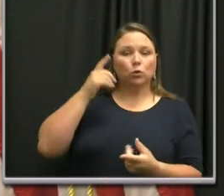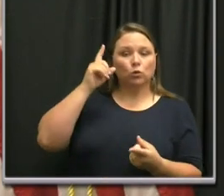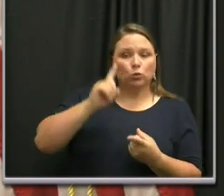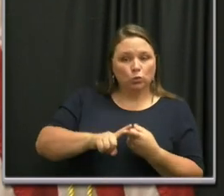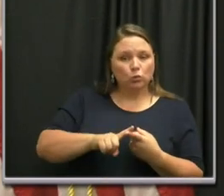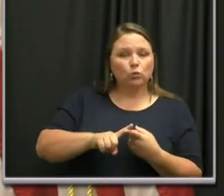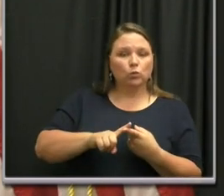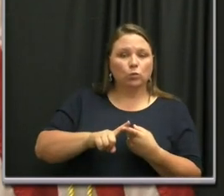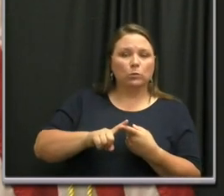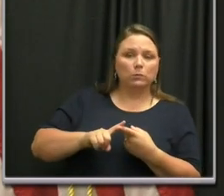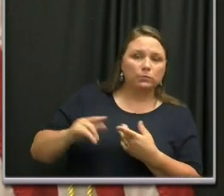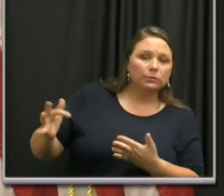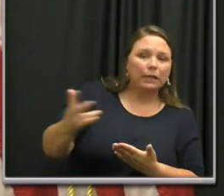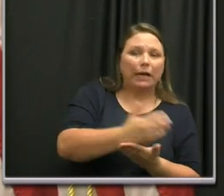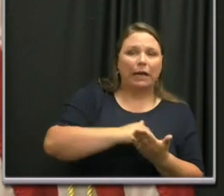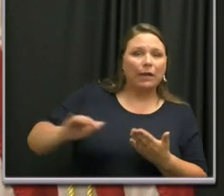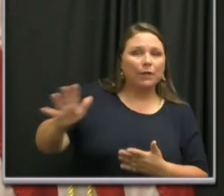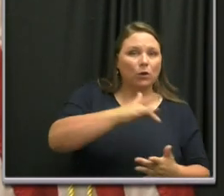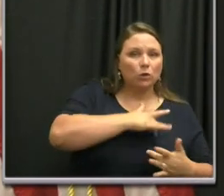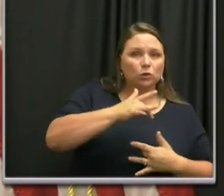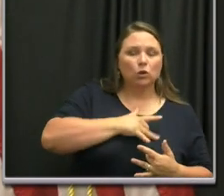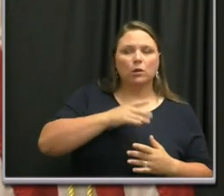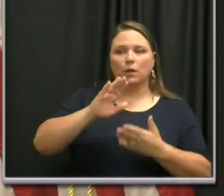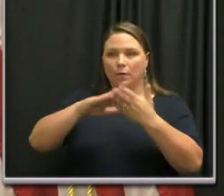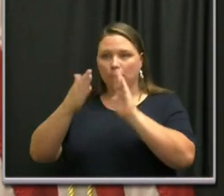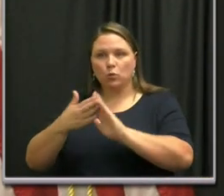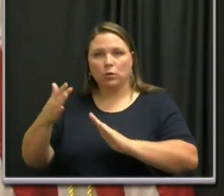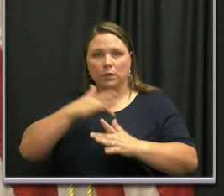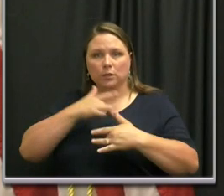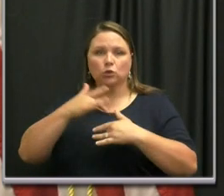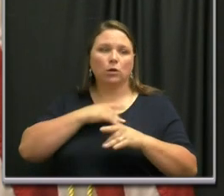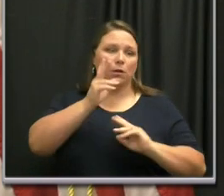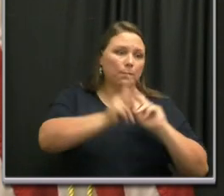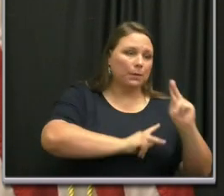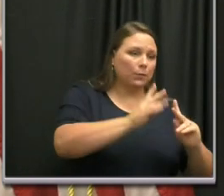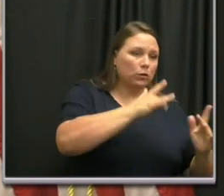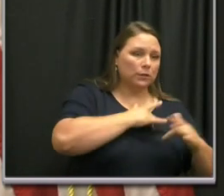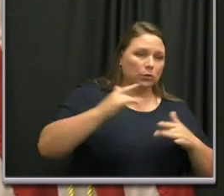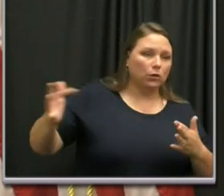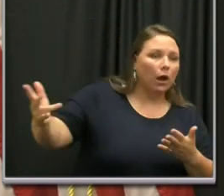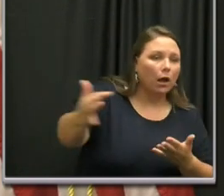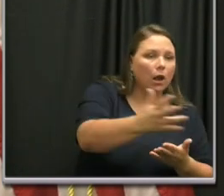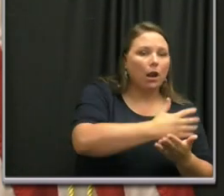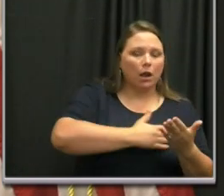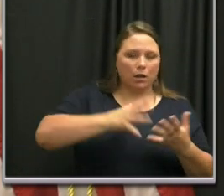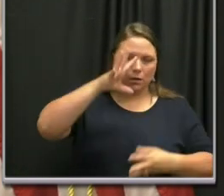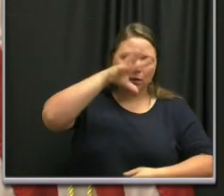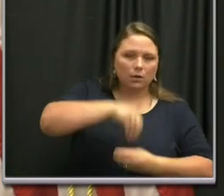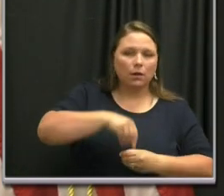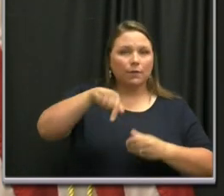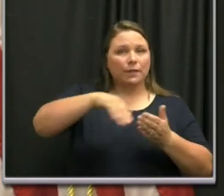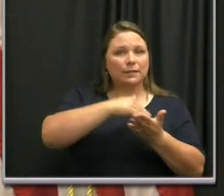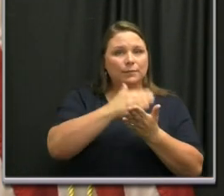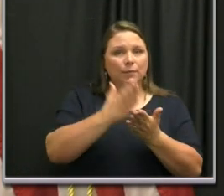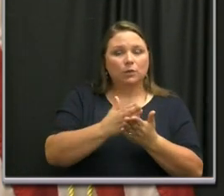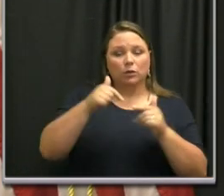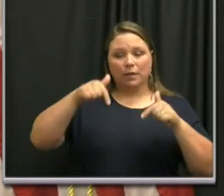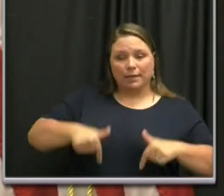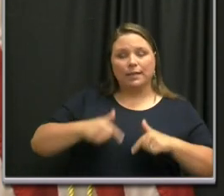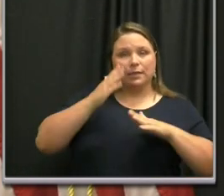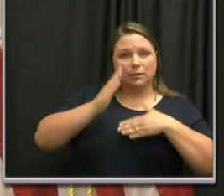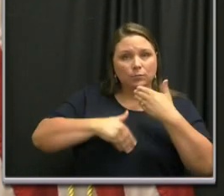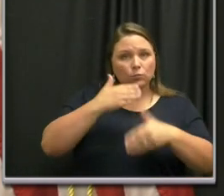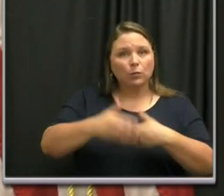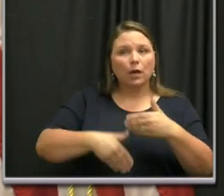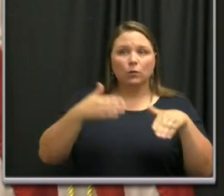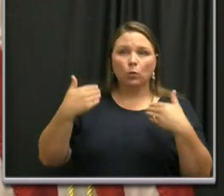get their concerns, the people's concerns, the community concerns balanced in this budget. This is a process,